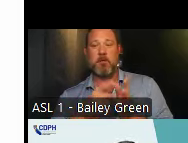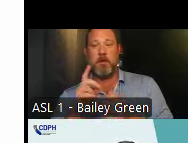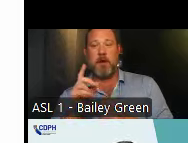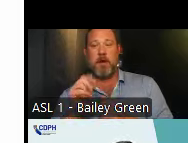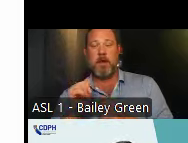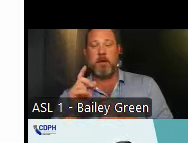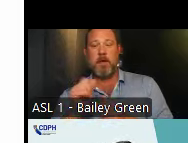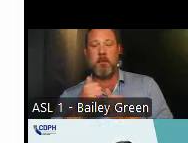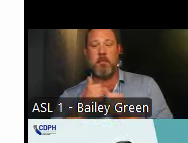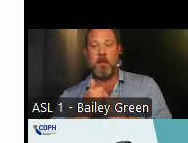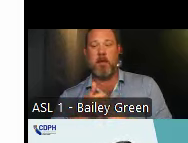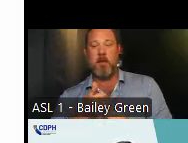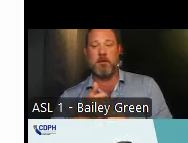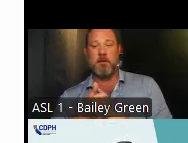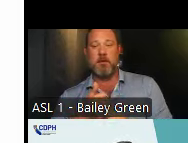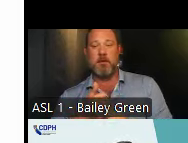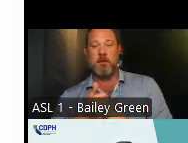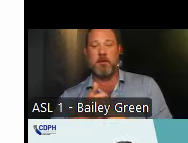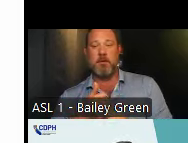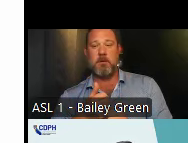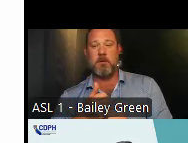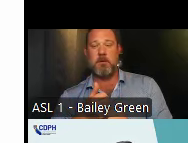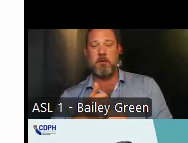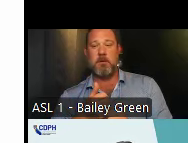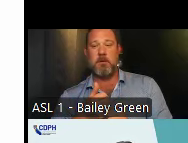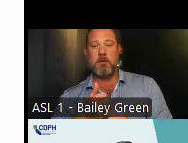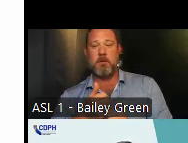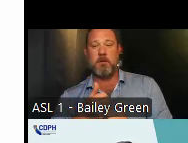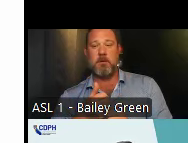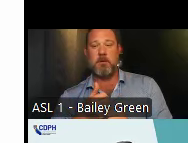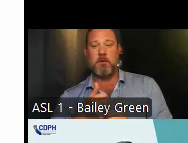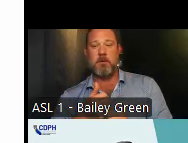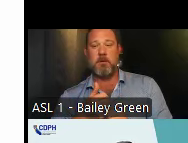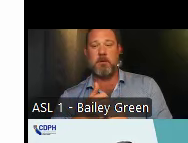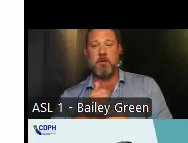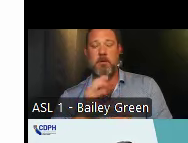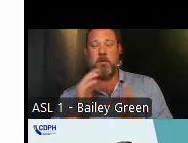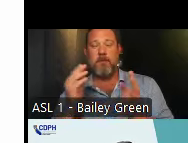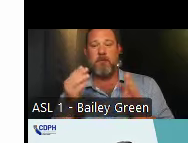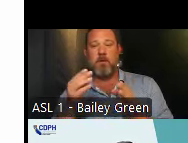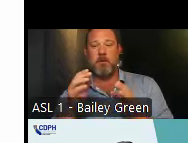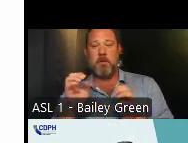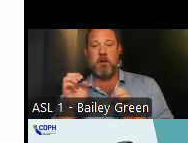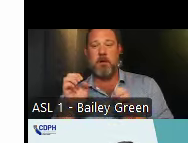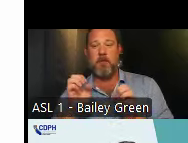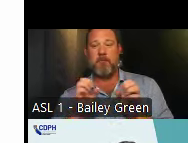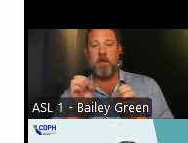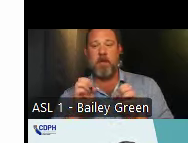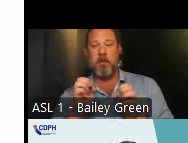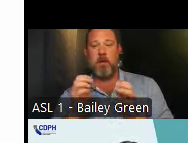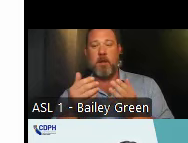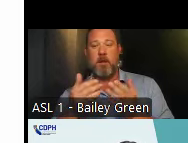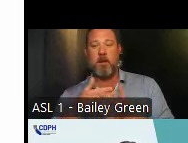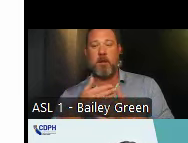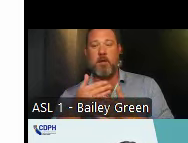compliance. And we'll be focusing on evaluating the newer cohort